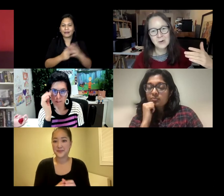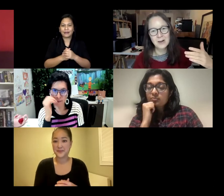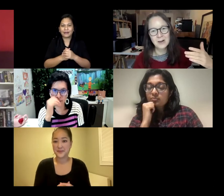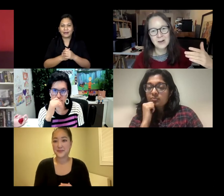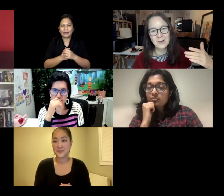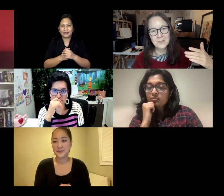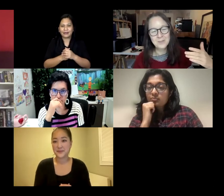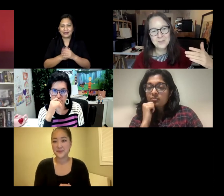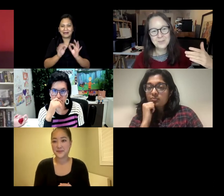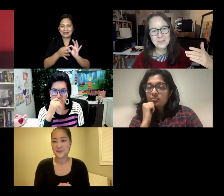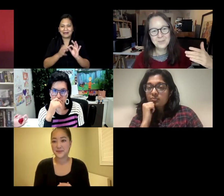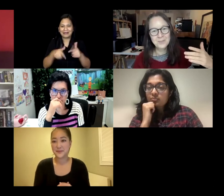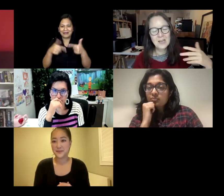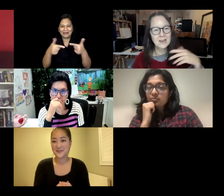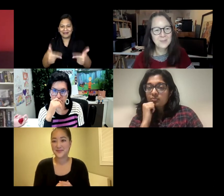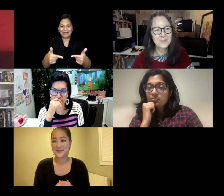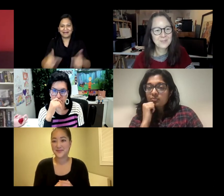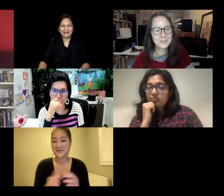So yeah.